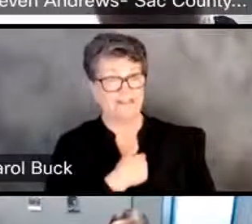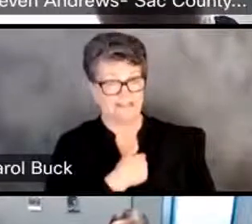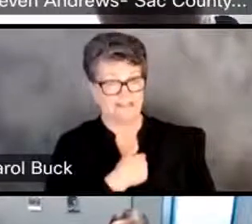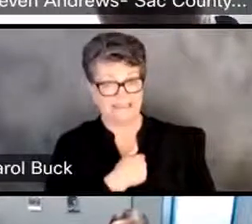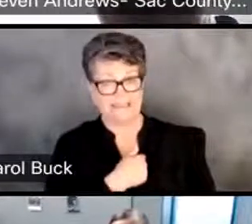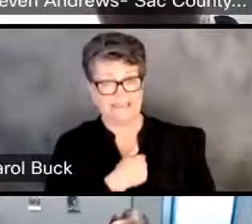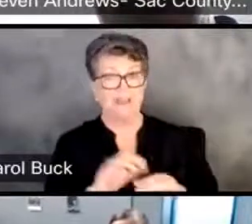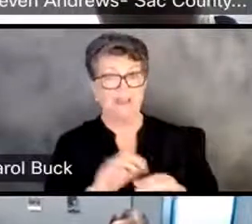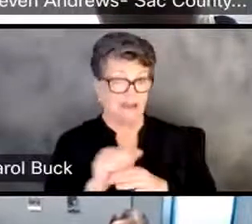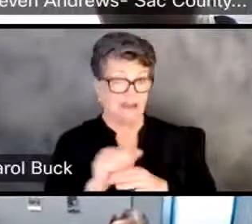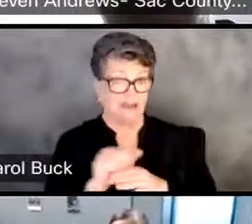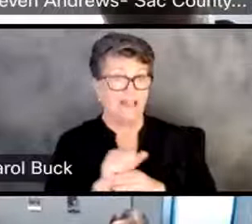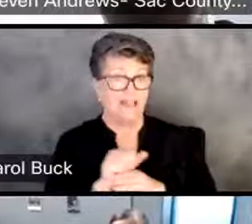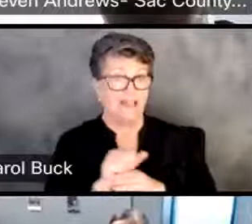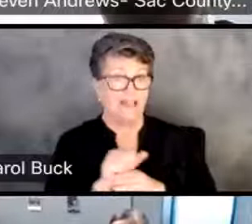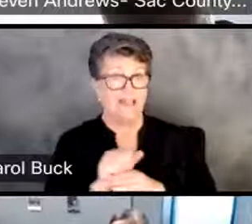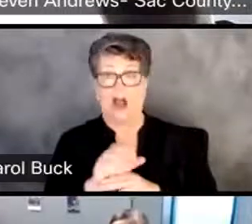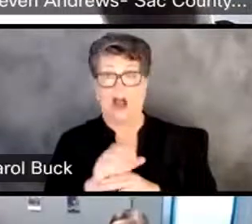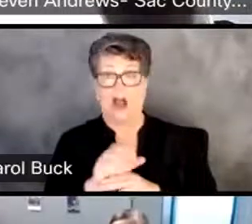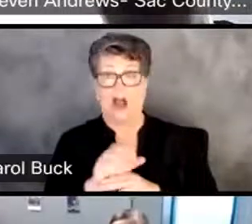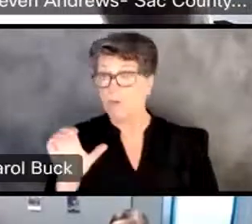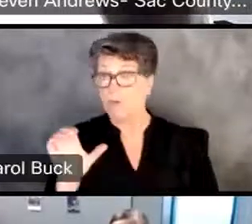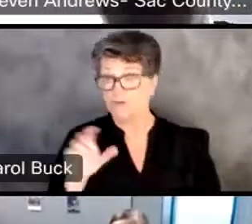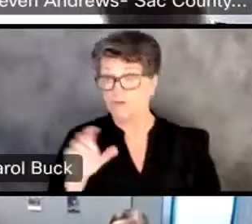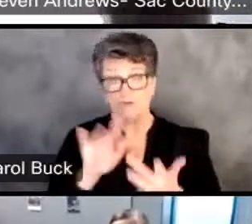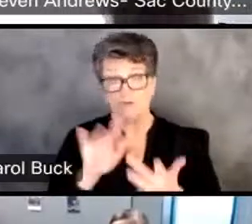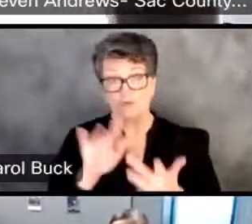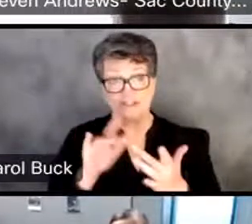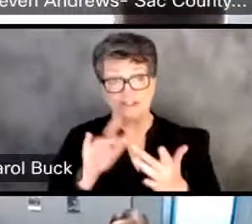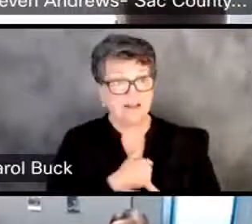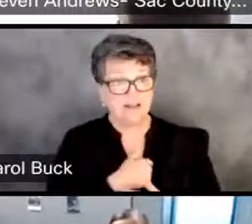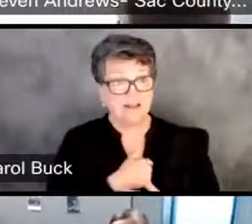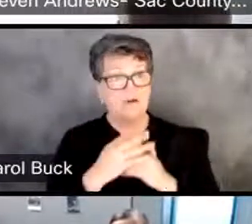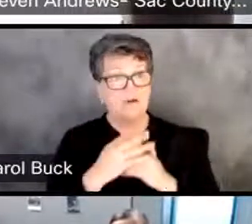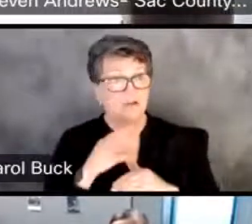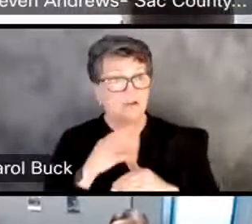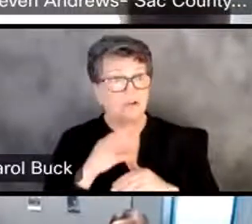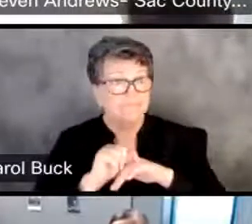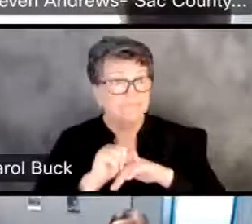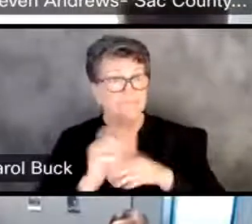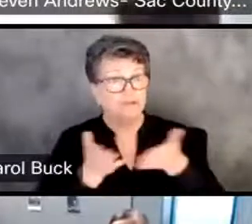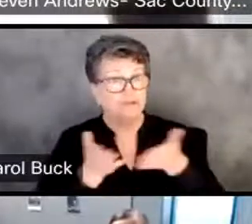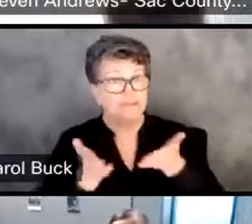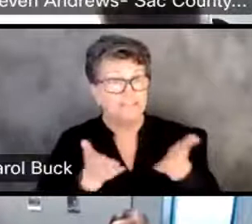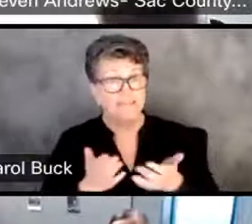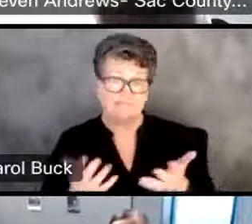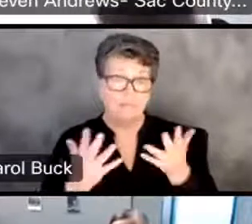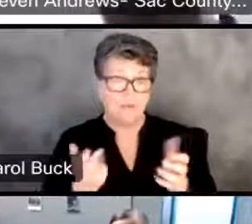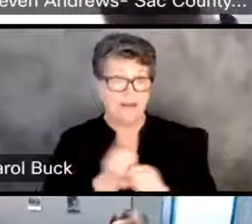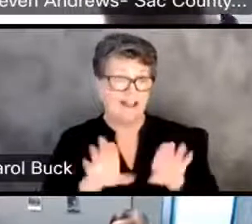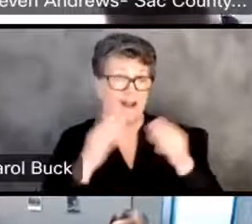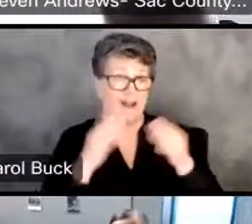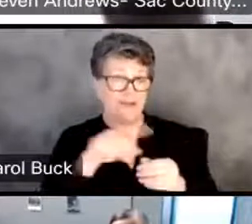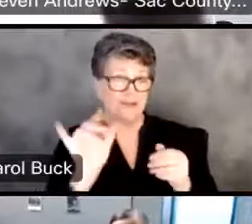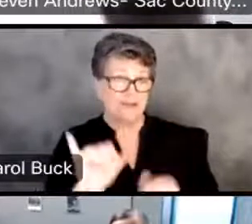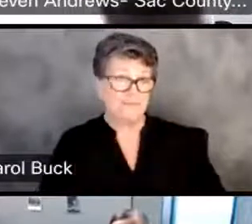a training. Our service coordinators reach out to us for consult requests, and we would like to make that open to you